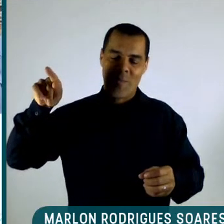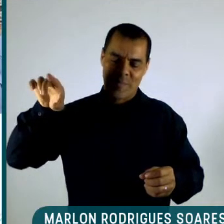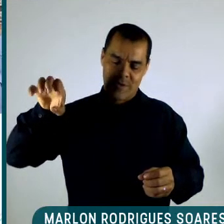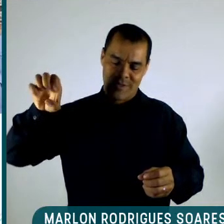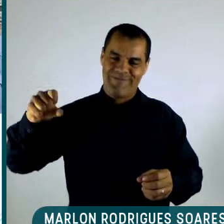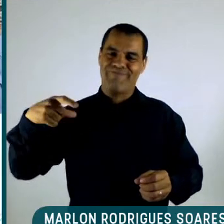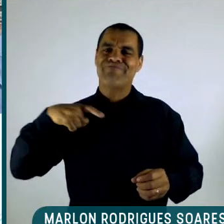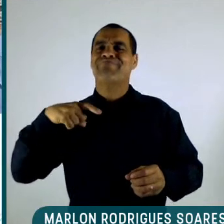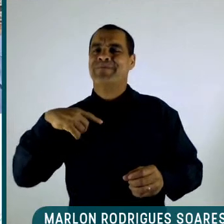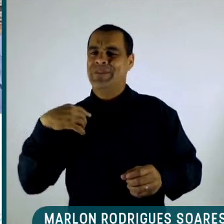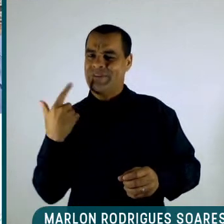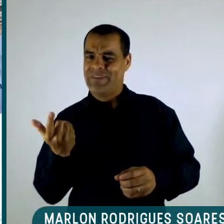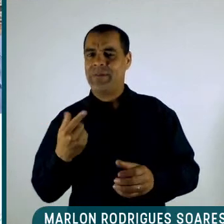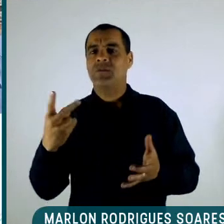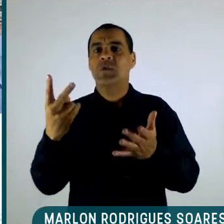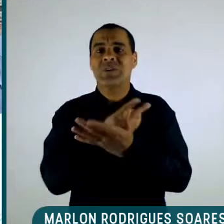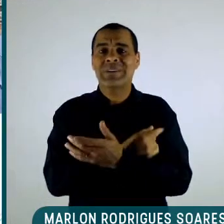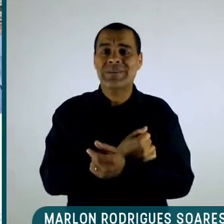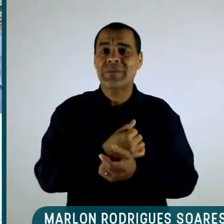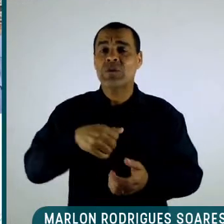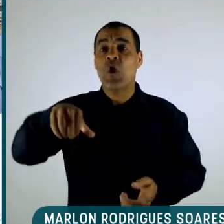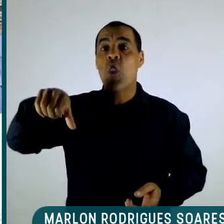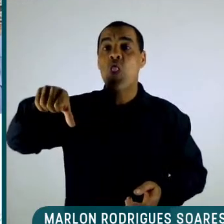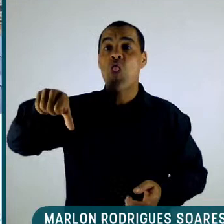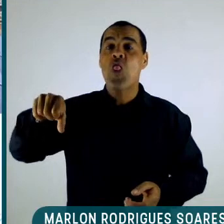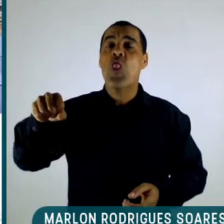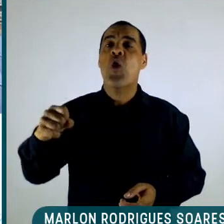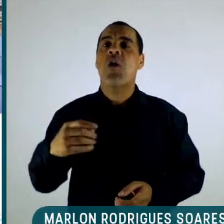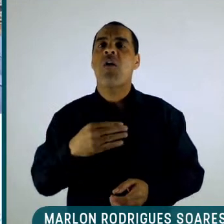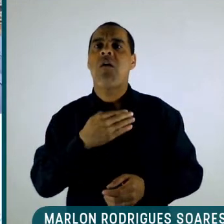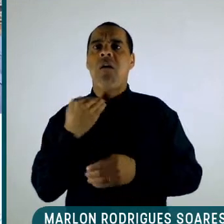We had an occurrence of 9 deaths.